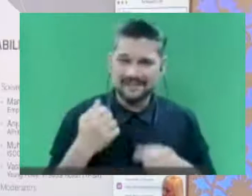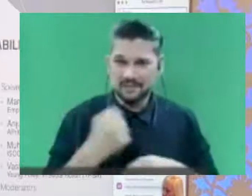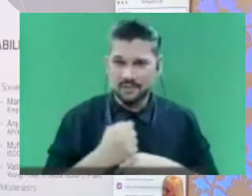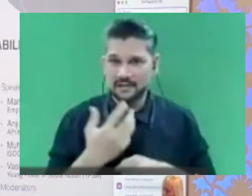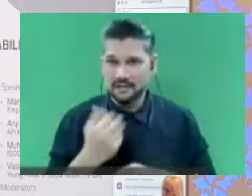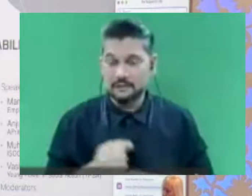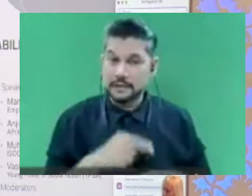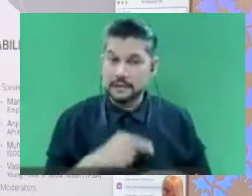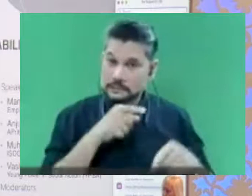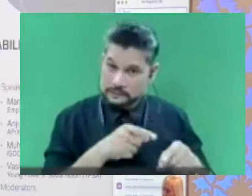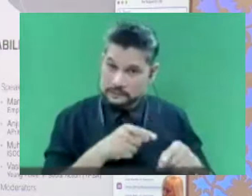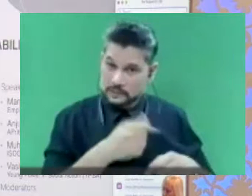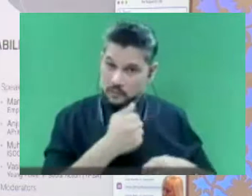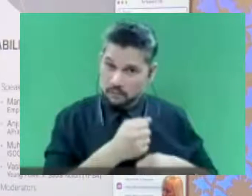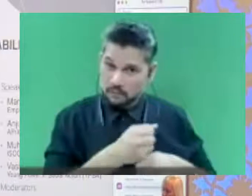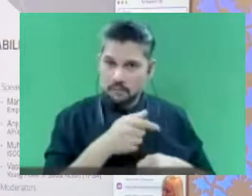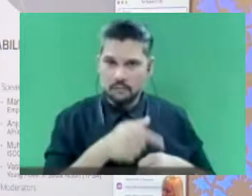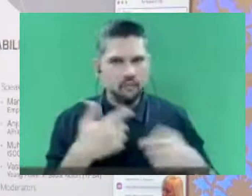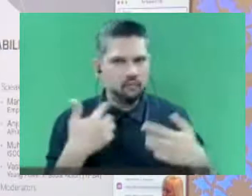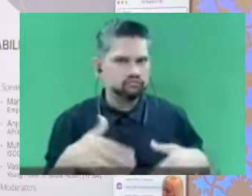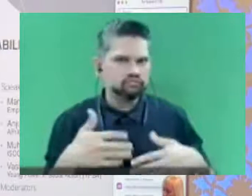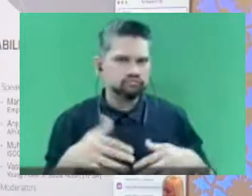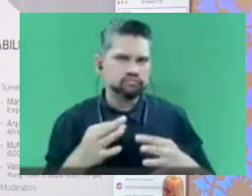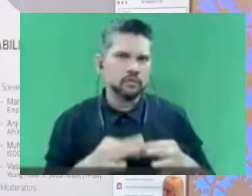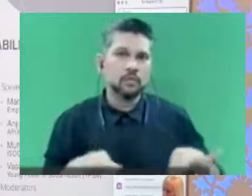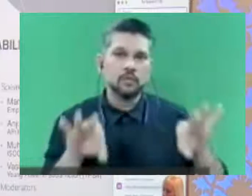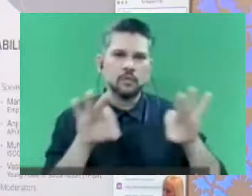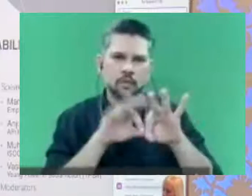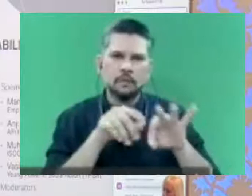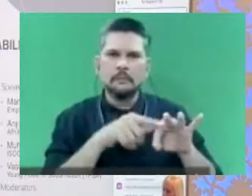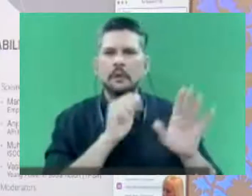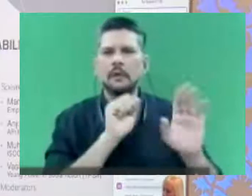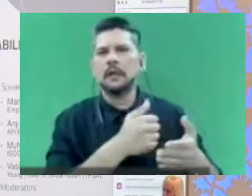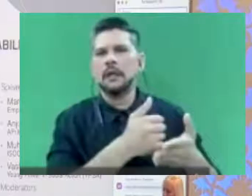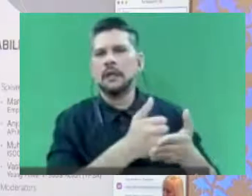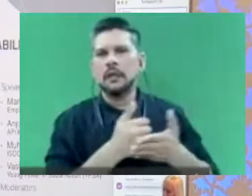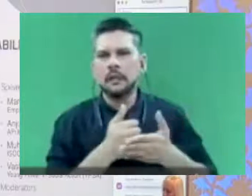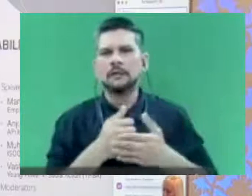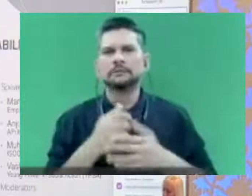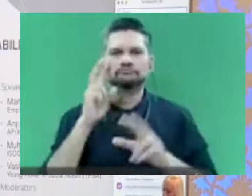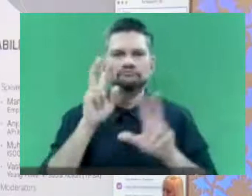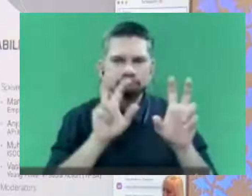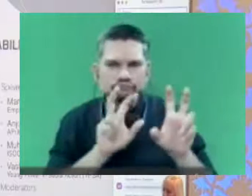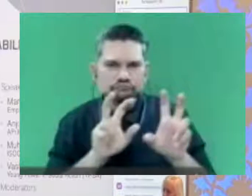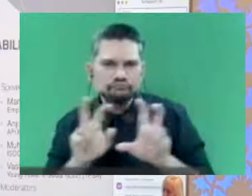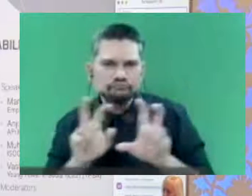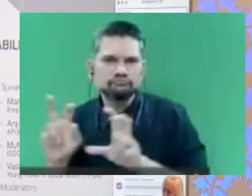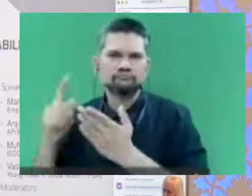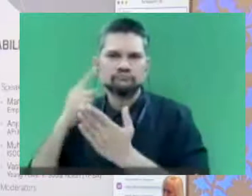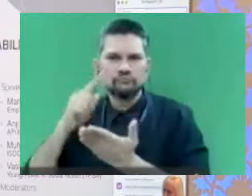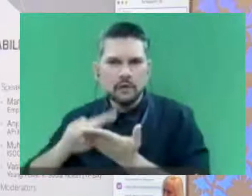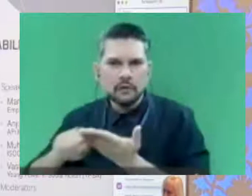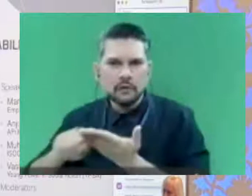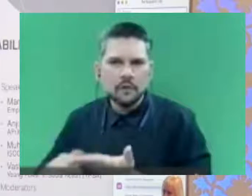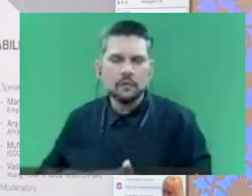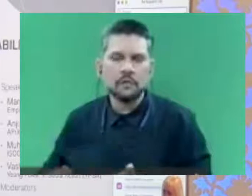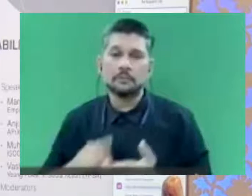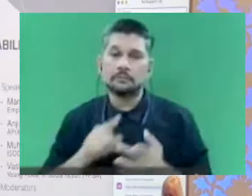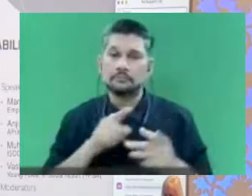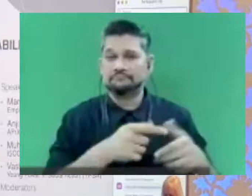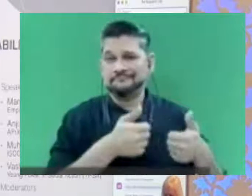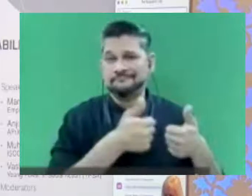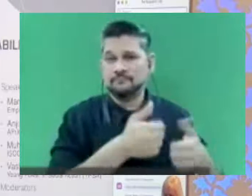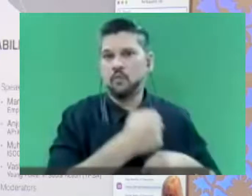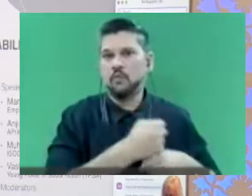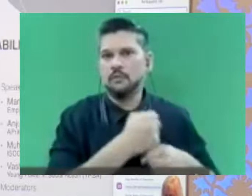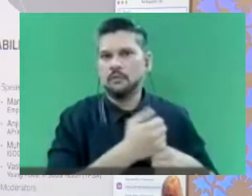is significant when it comes to monitoring and evaluation, and it's one of the best initiatives